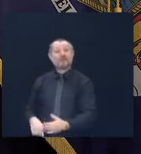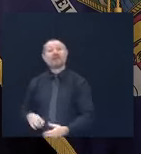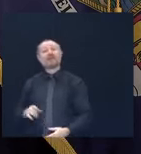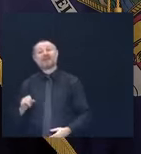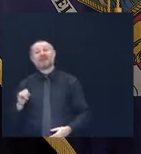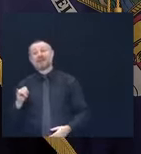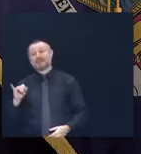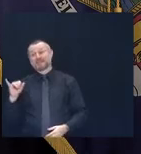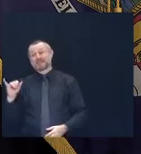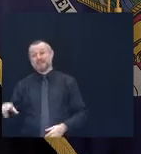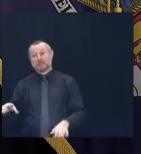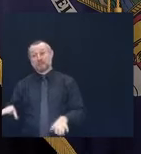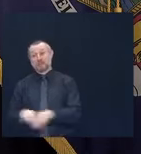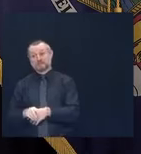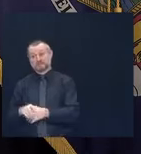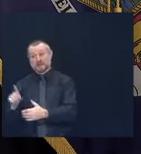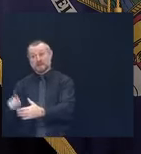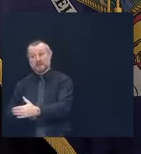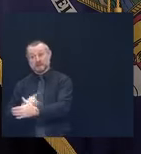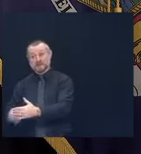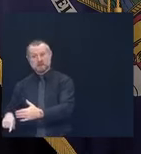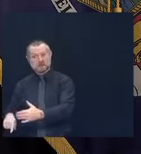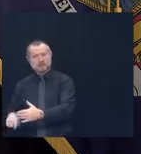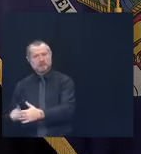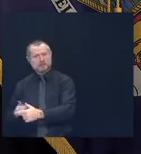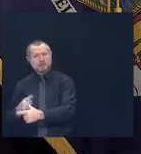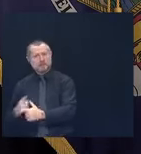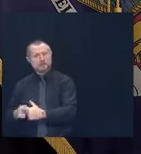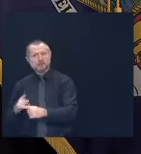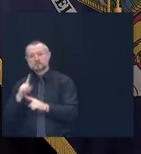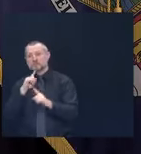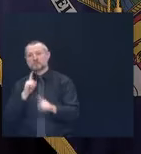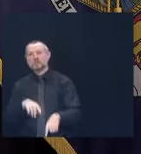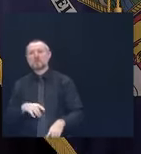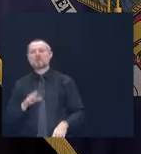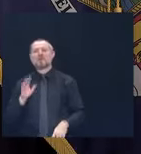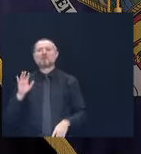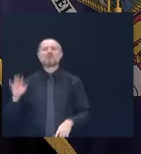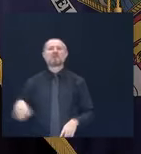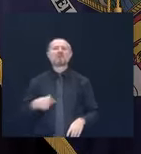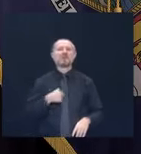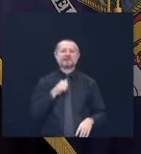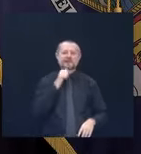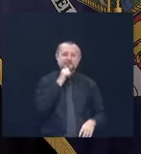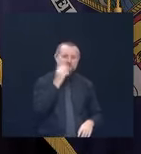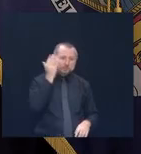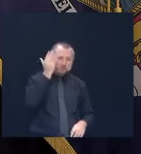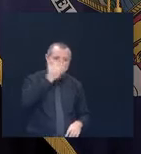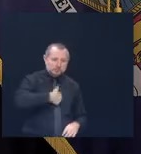that wedding, the reaction was, well, we'll have a secret wedding,